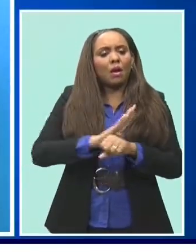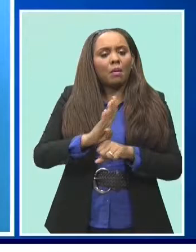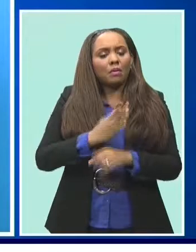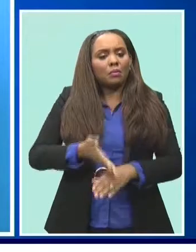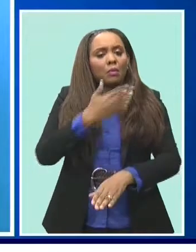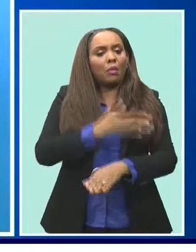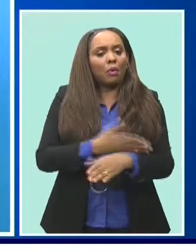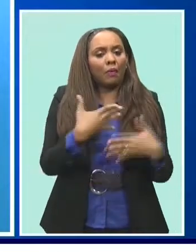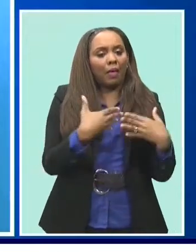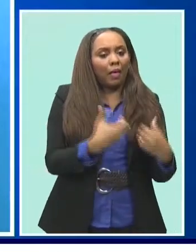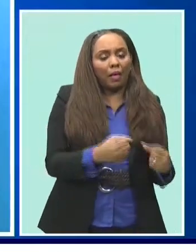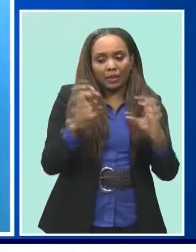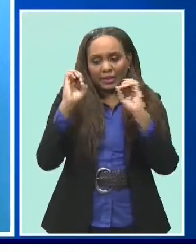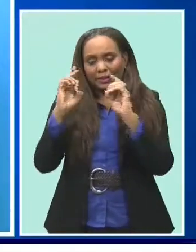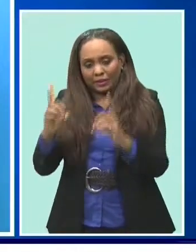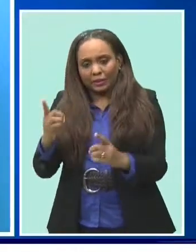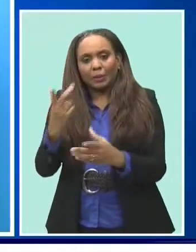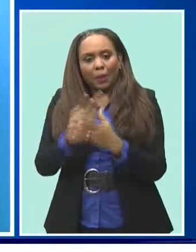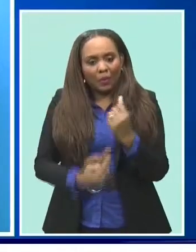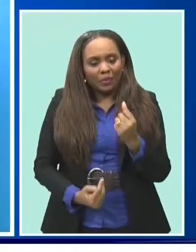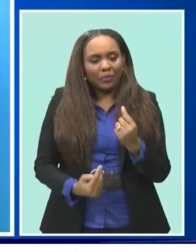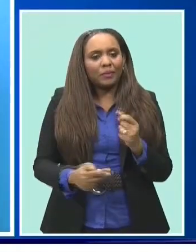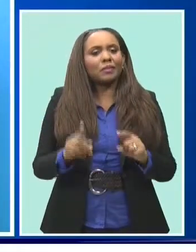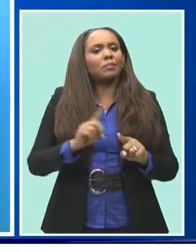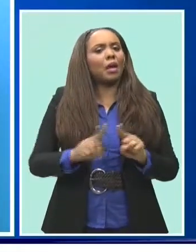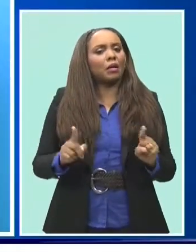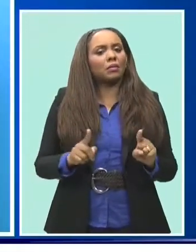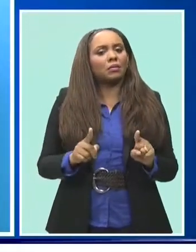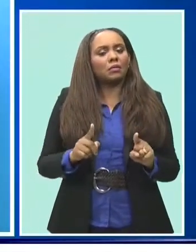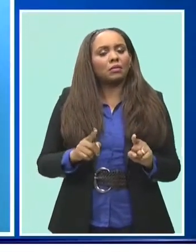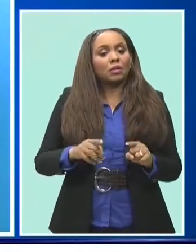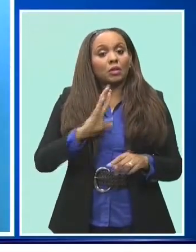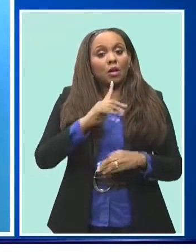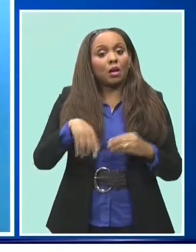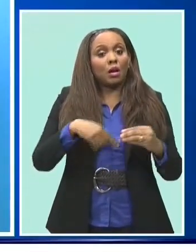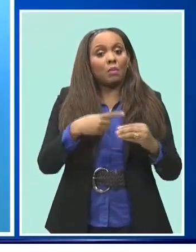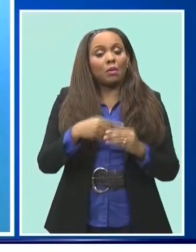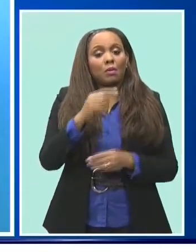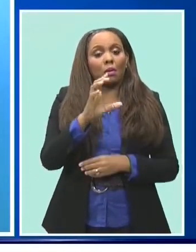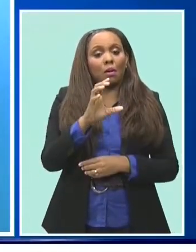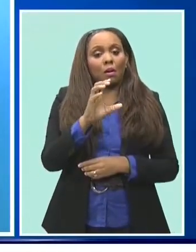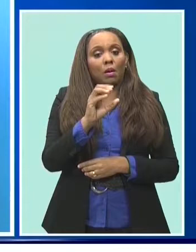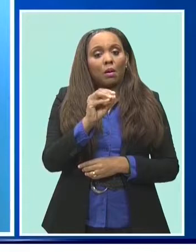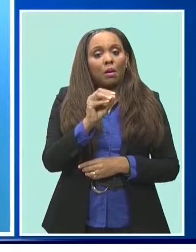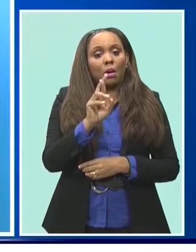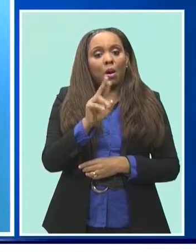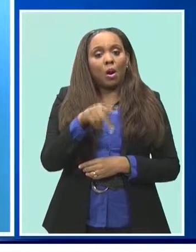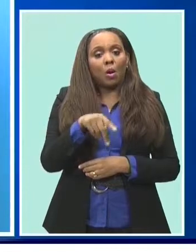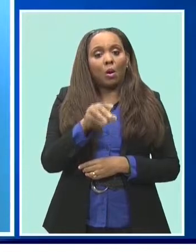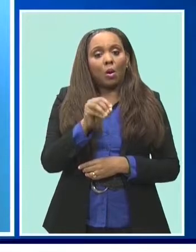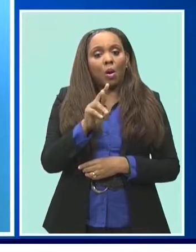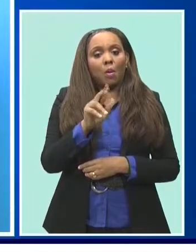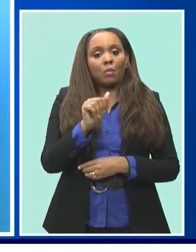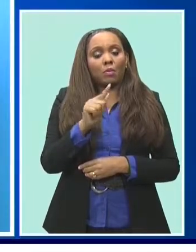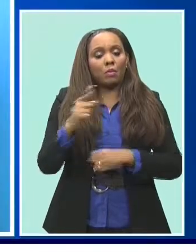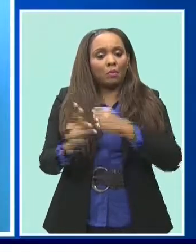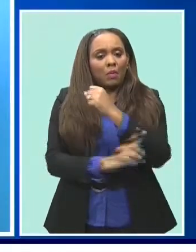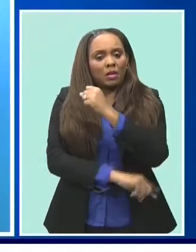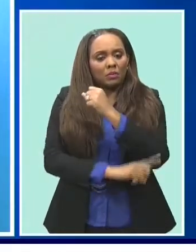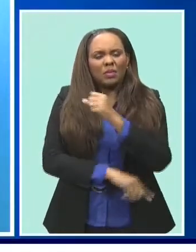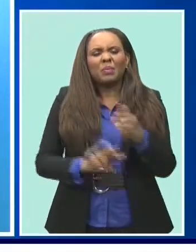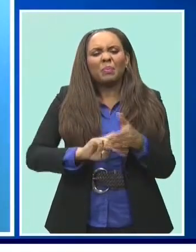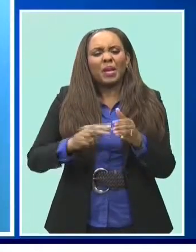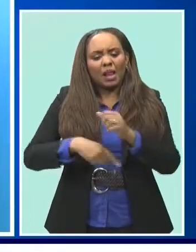children. But then, of course, they spoke about our corporal punishment and the fact that they thought that we should not